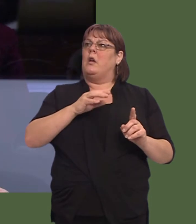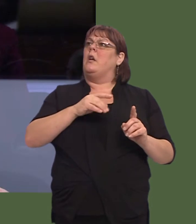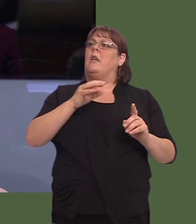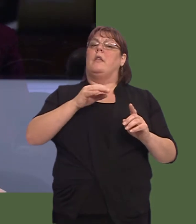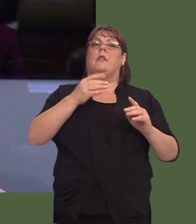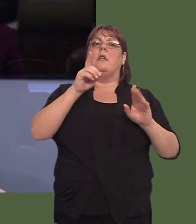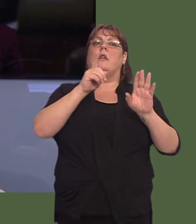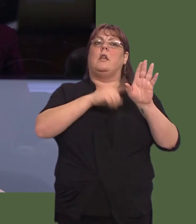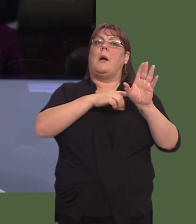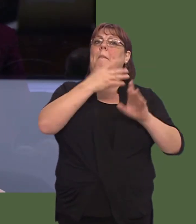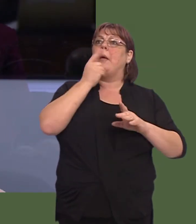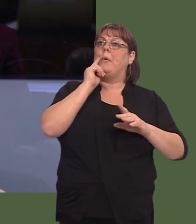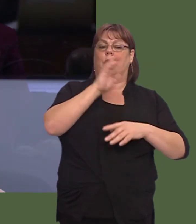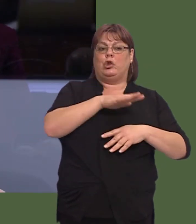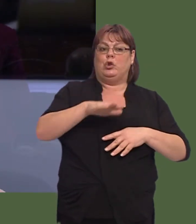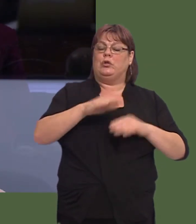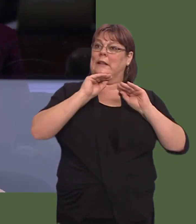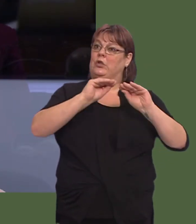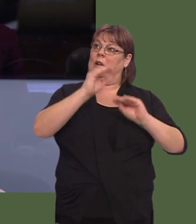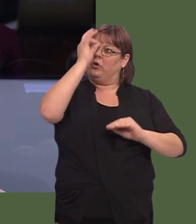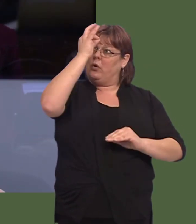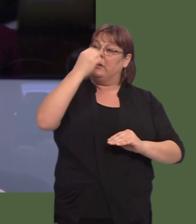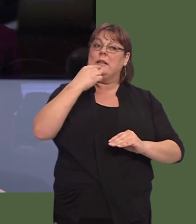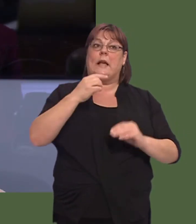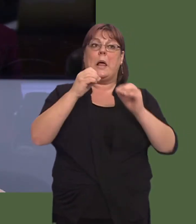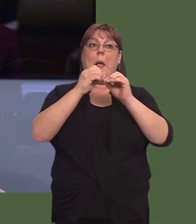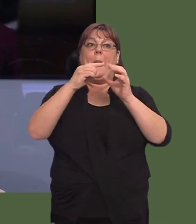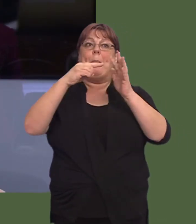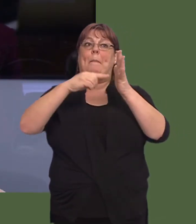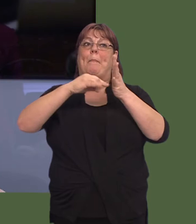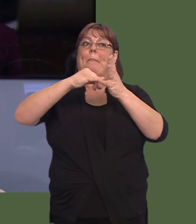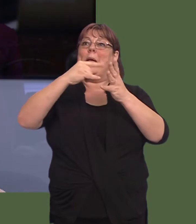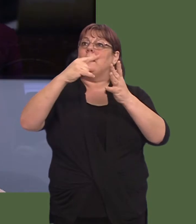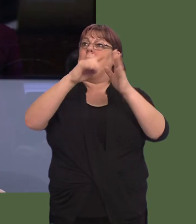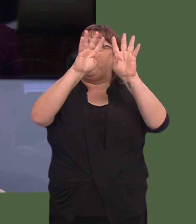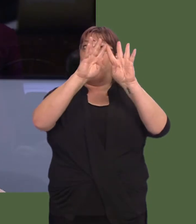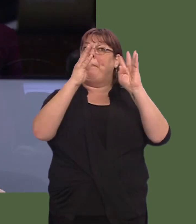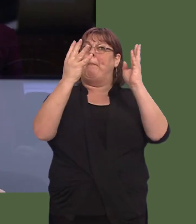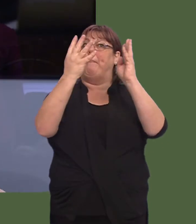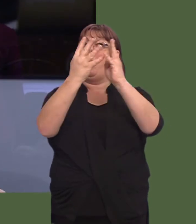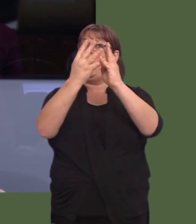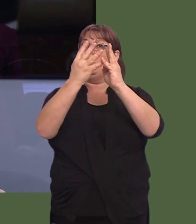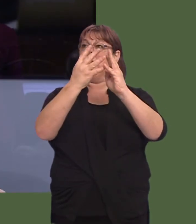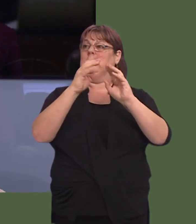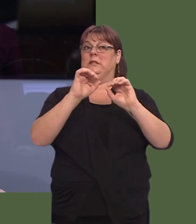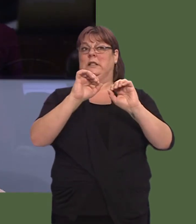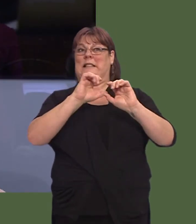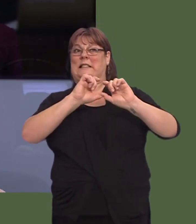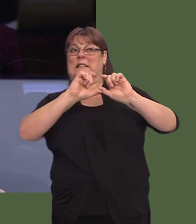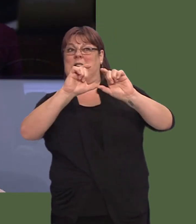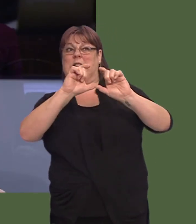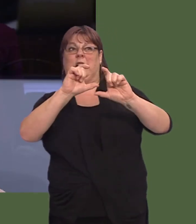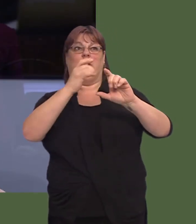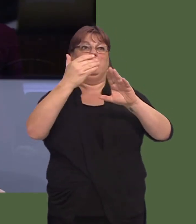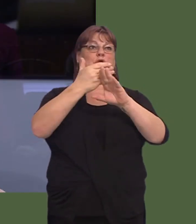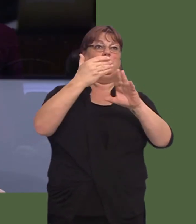and Education Committee, published in October, noted that the Betsy board had still not filled the majority of posts within